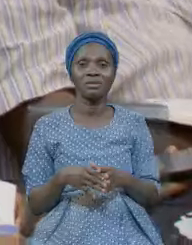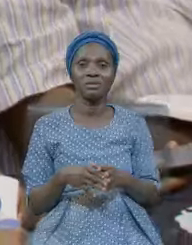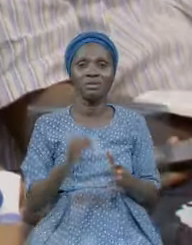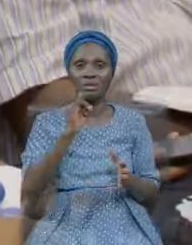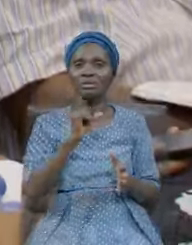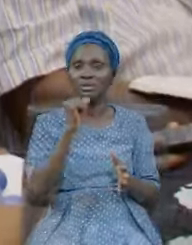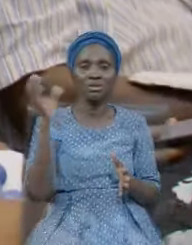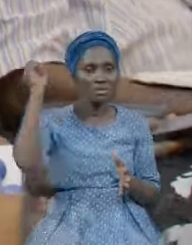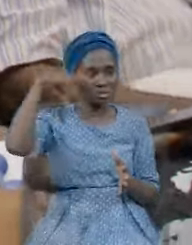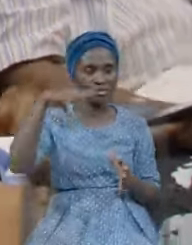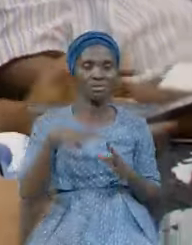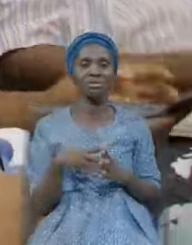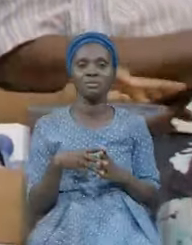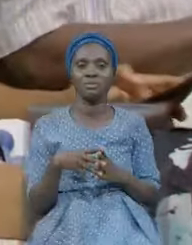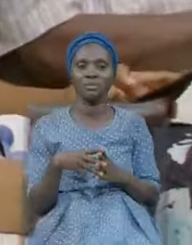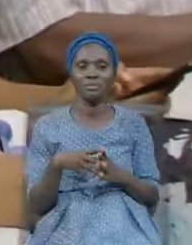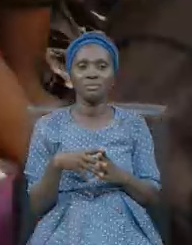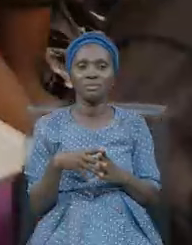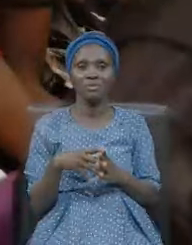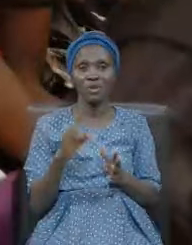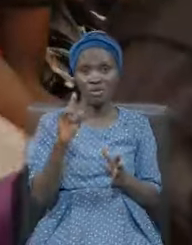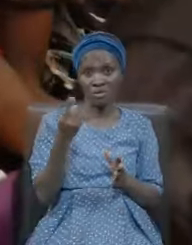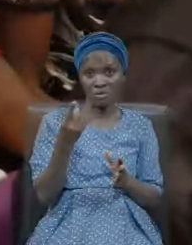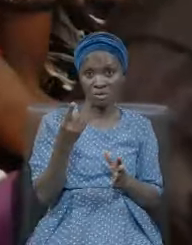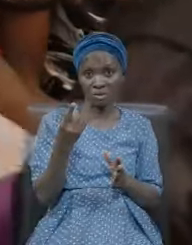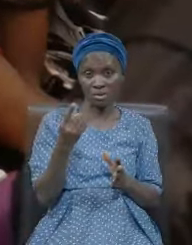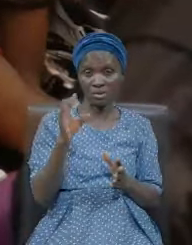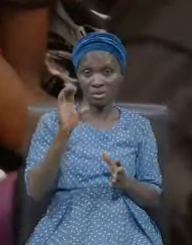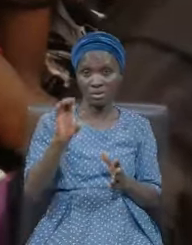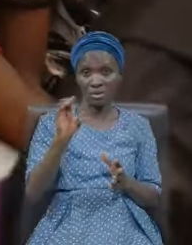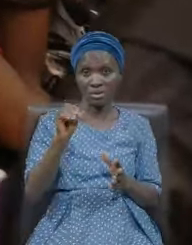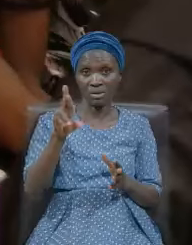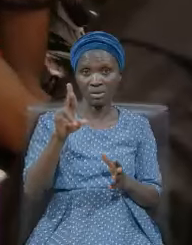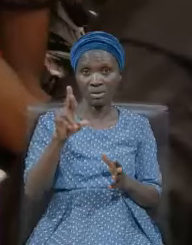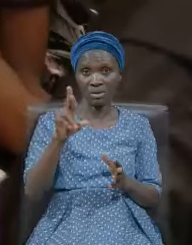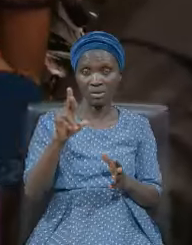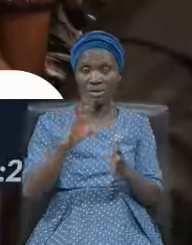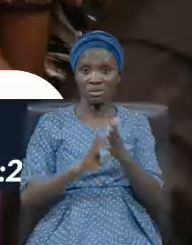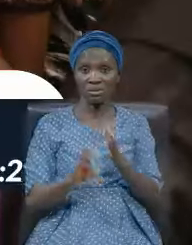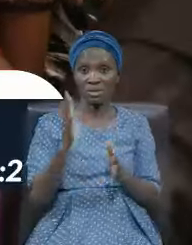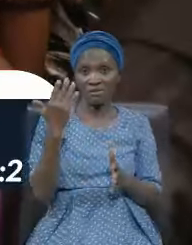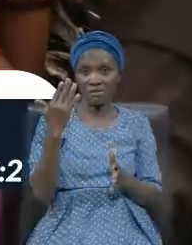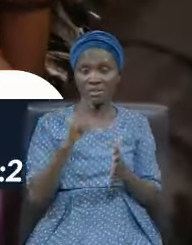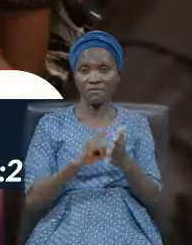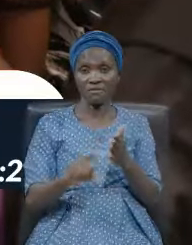Corinthians chapter 15, verse 2. In 1 Corinthians chapter 15,